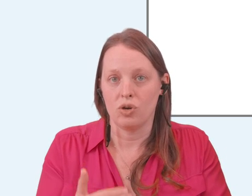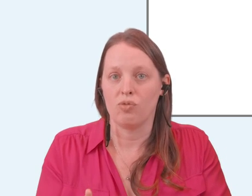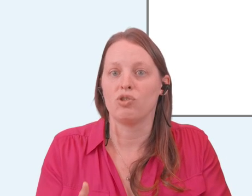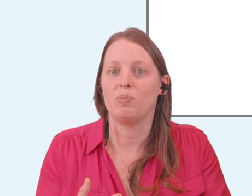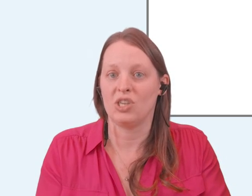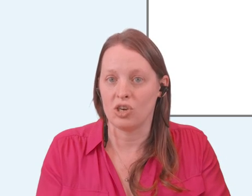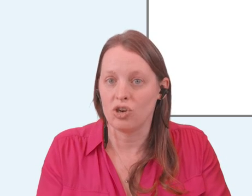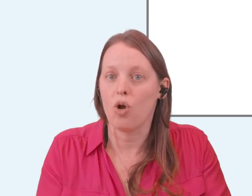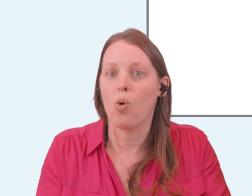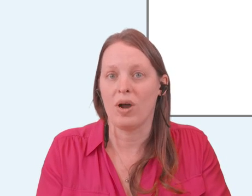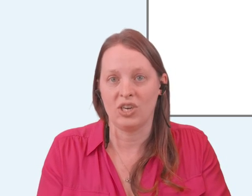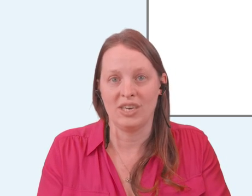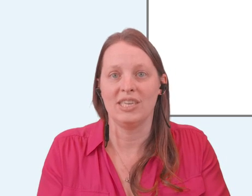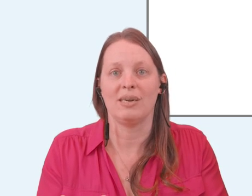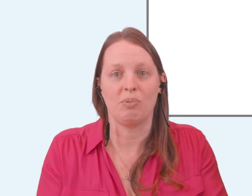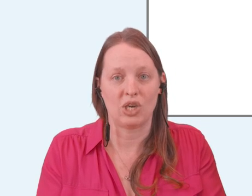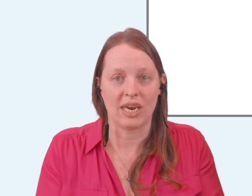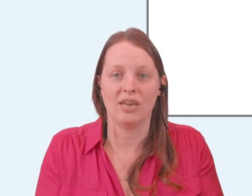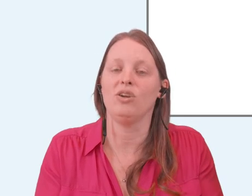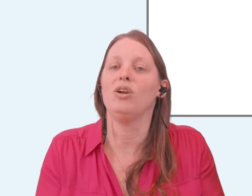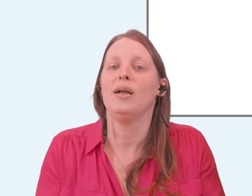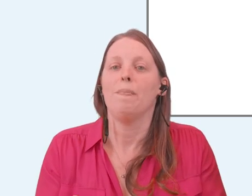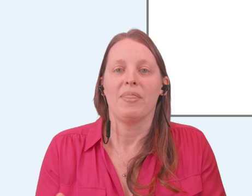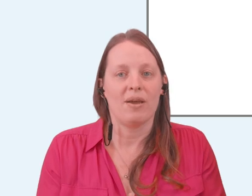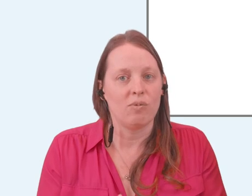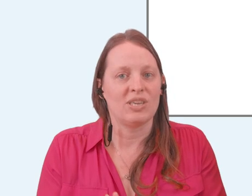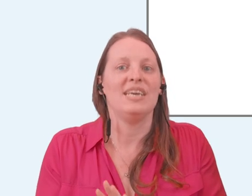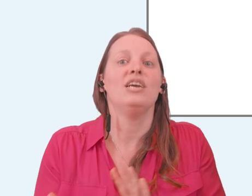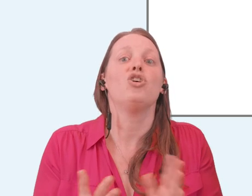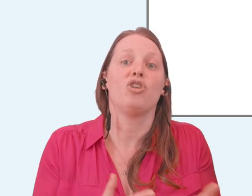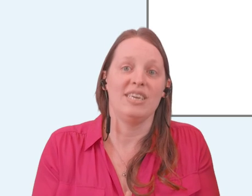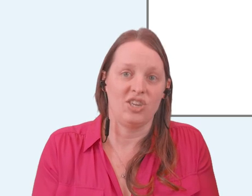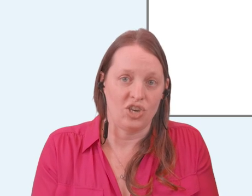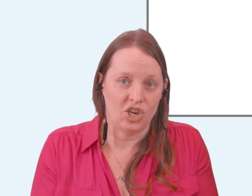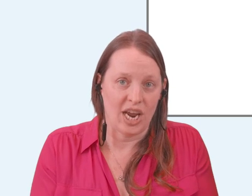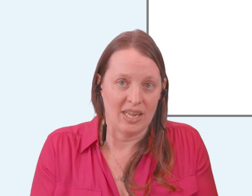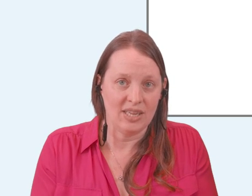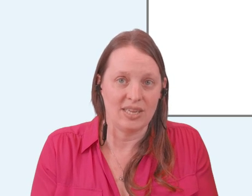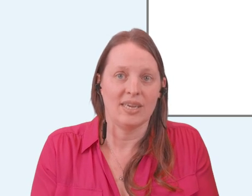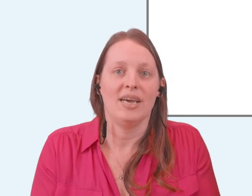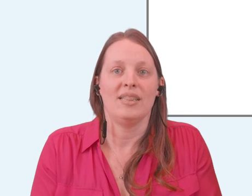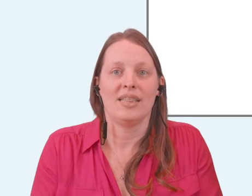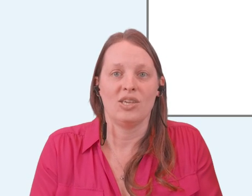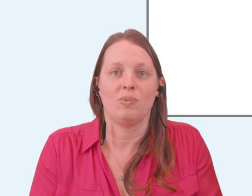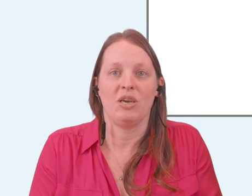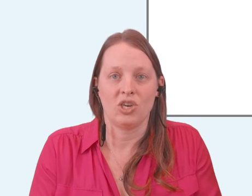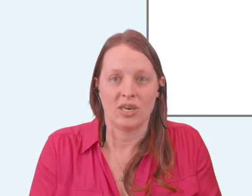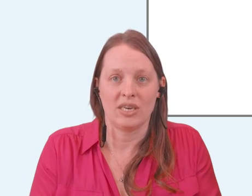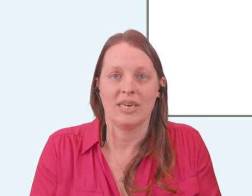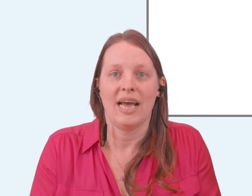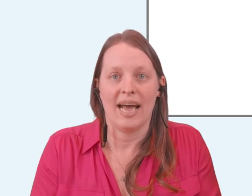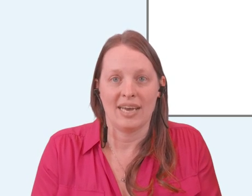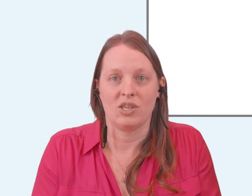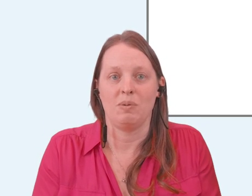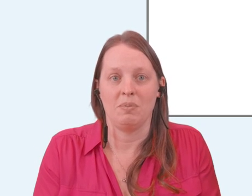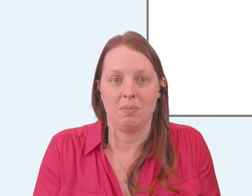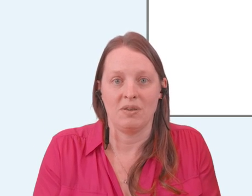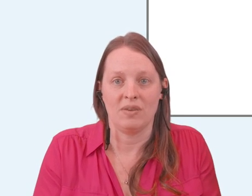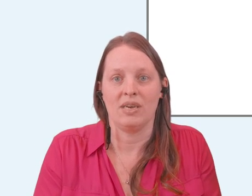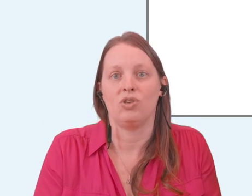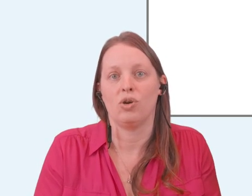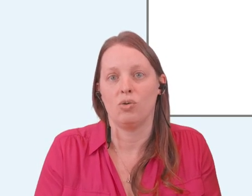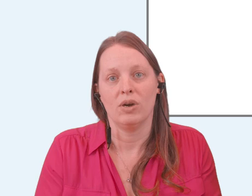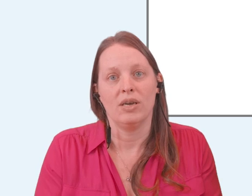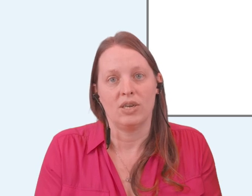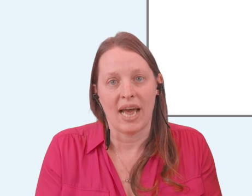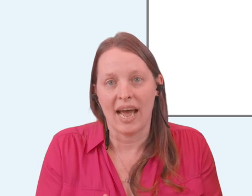to those positional questions in particular, there was an increased chance that this patient has